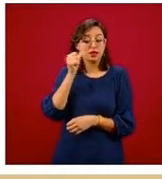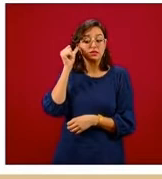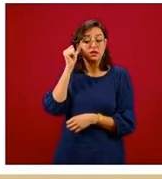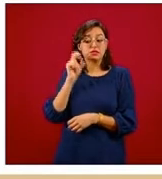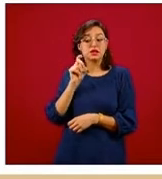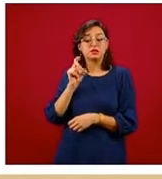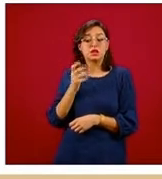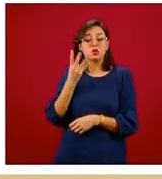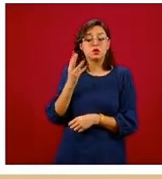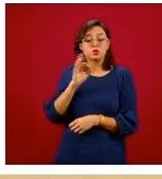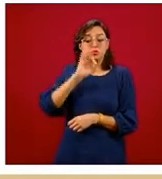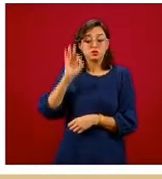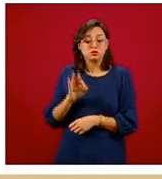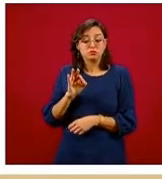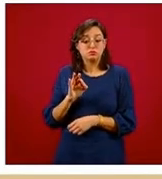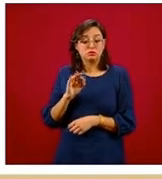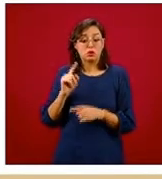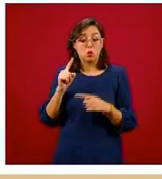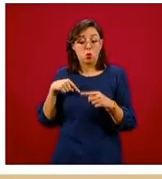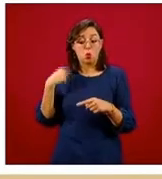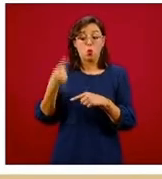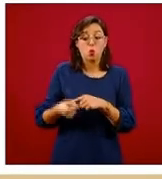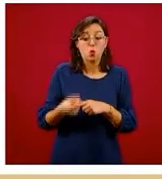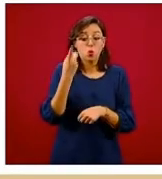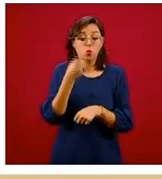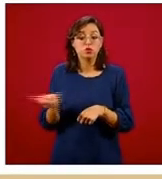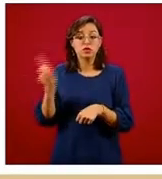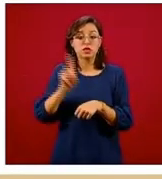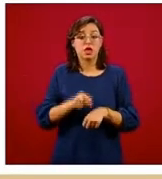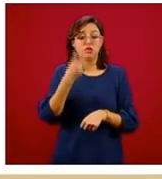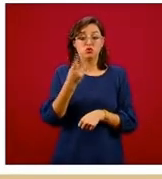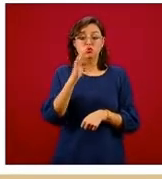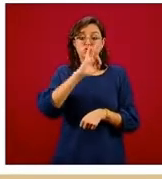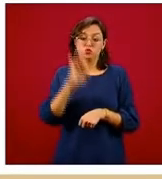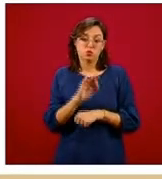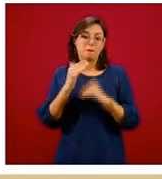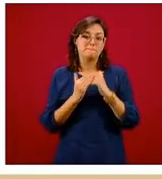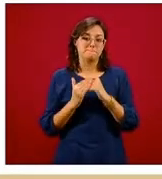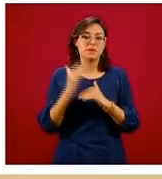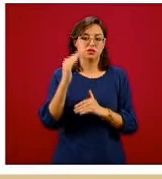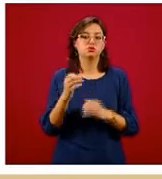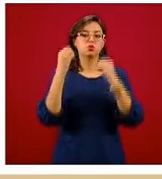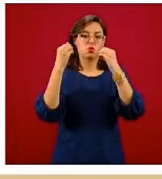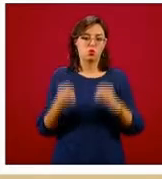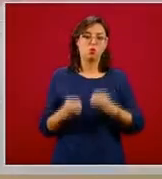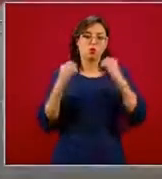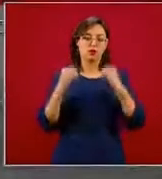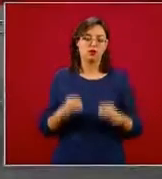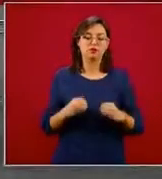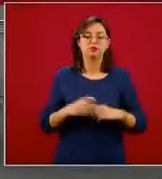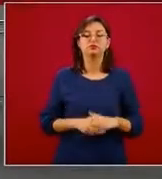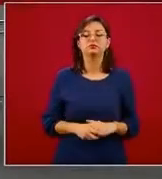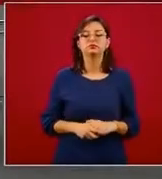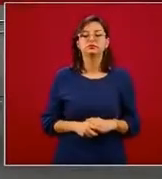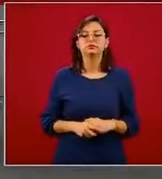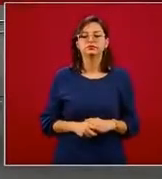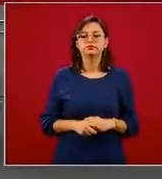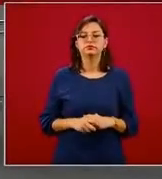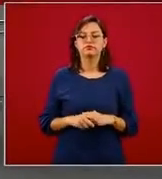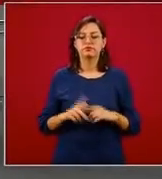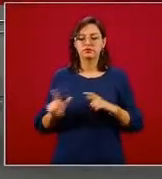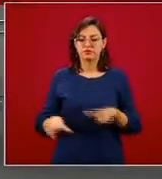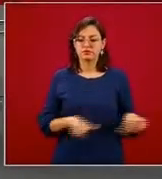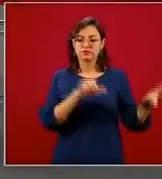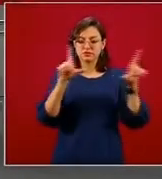36% occupancy. Yesterday was less, it was increased 2% at a national level